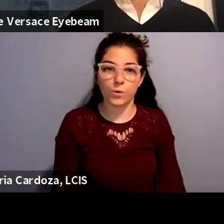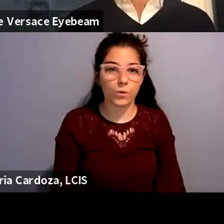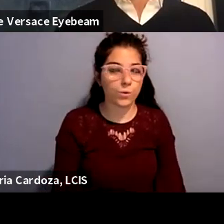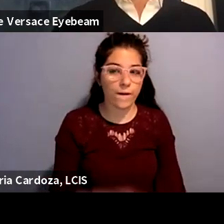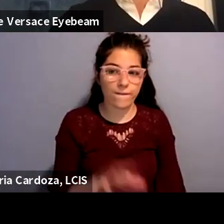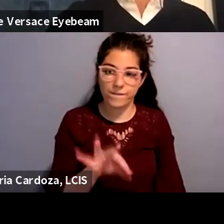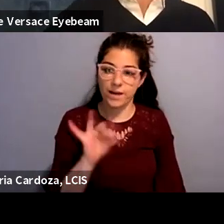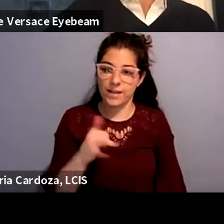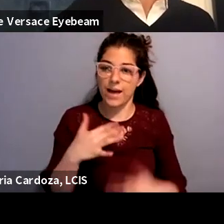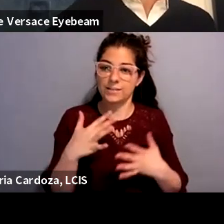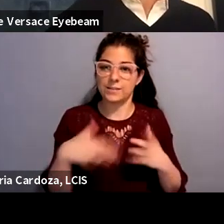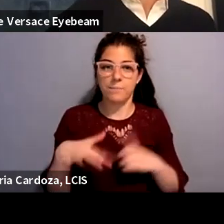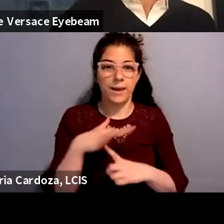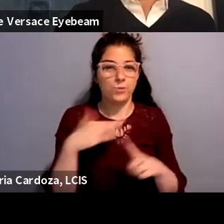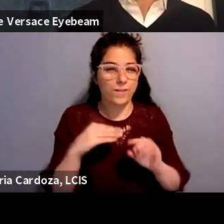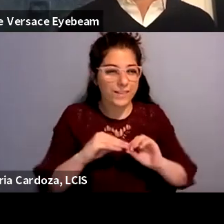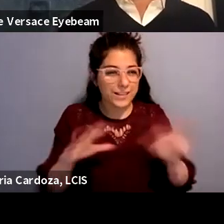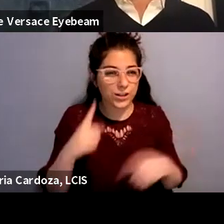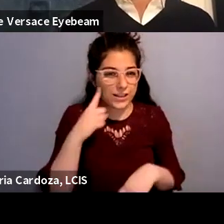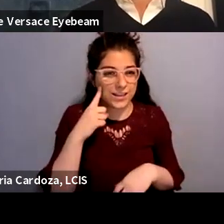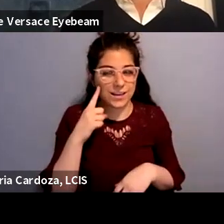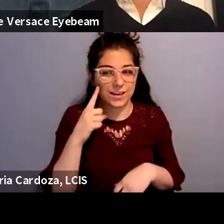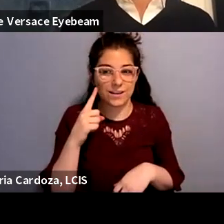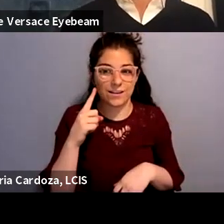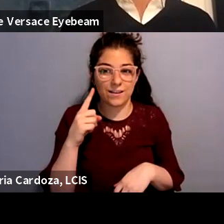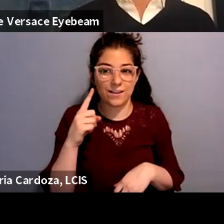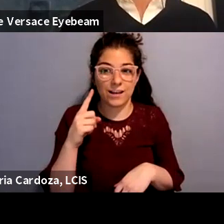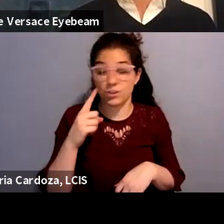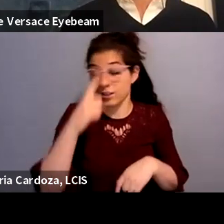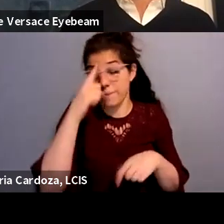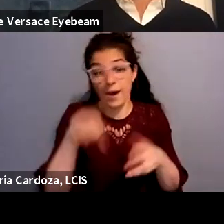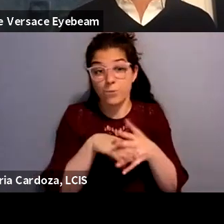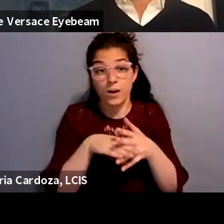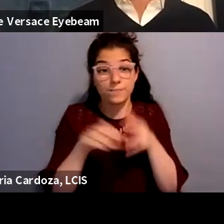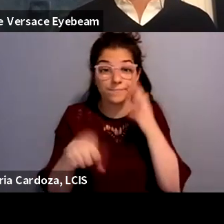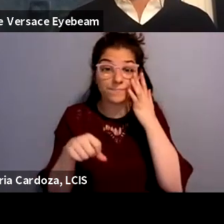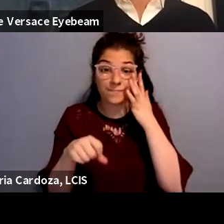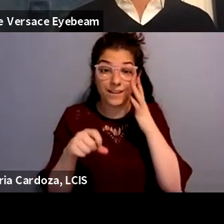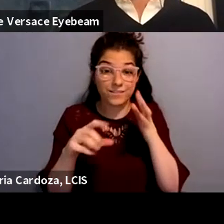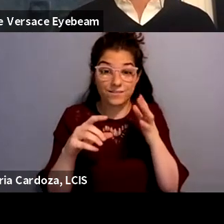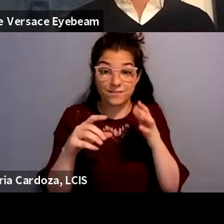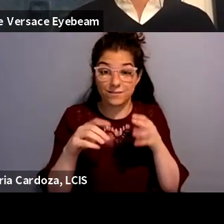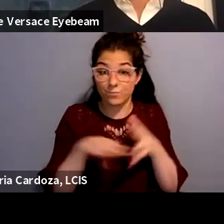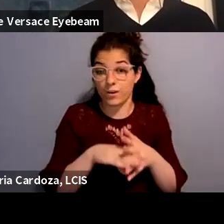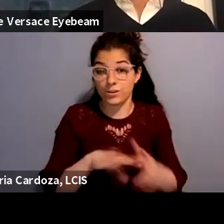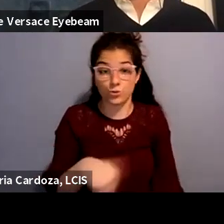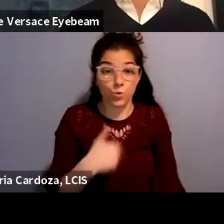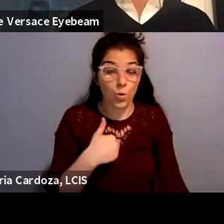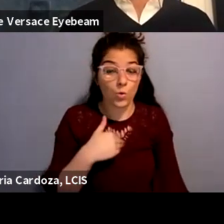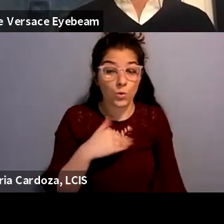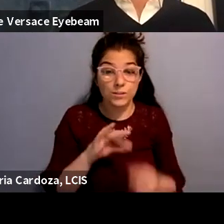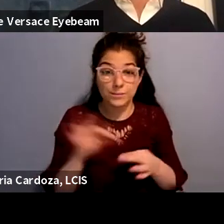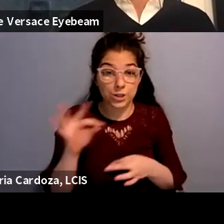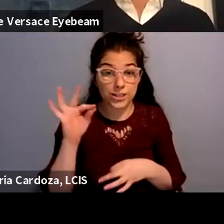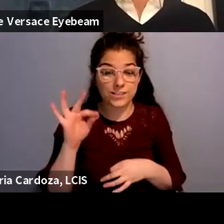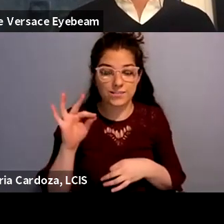to do some clear thinking, which is almost a sabbatical of the mind, right? A sabbatical of the soul and the spirit. And I think that